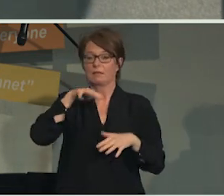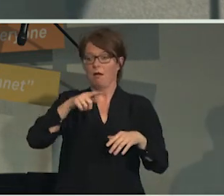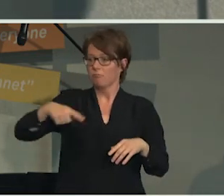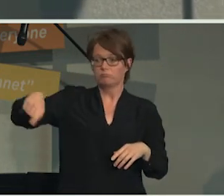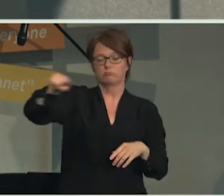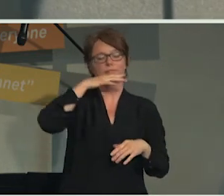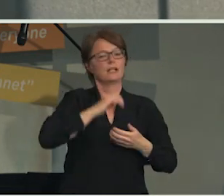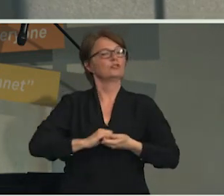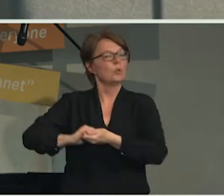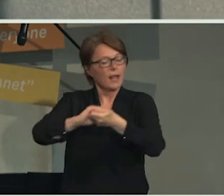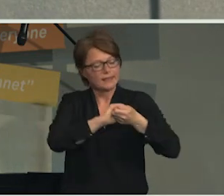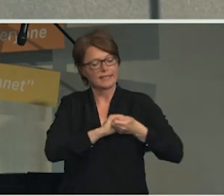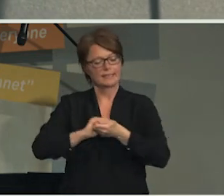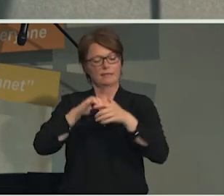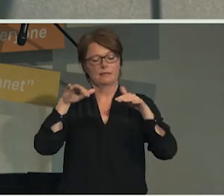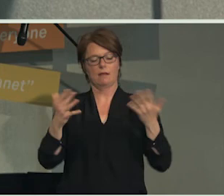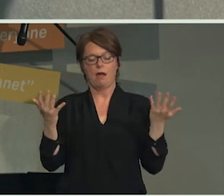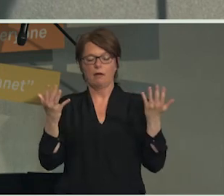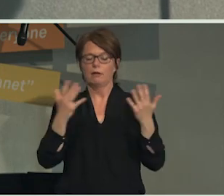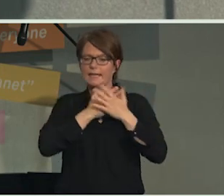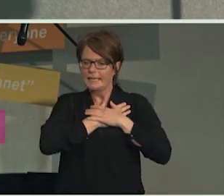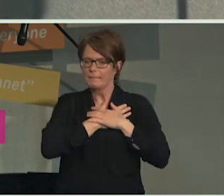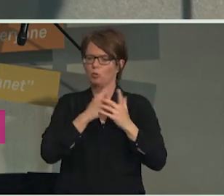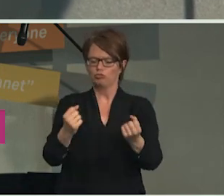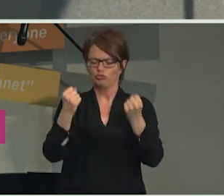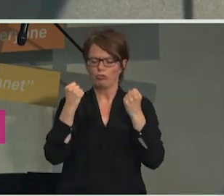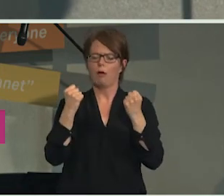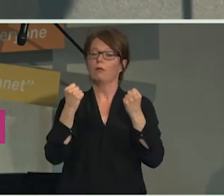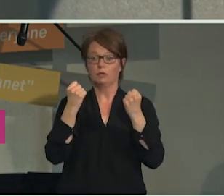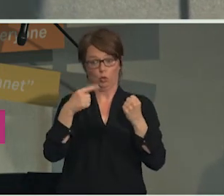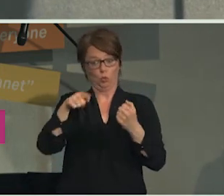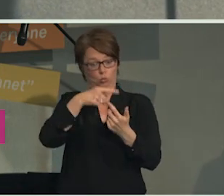I want to say happy birthday intersectionality, but happy birthday to us too.